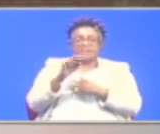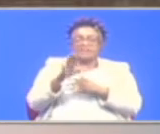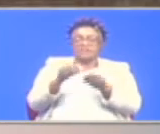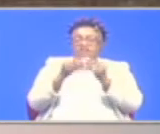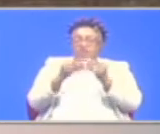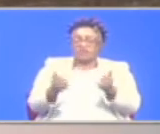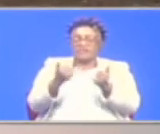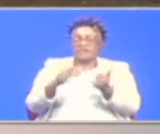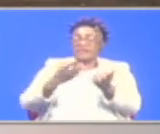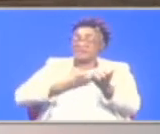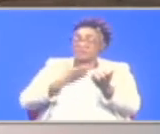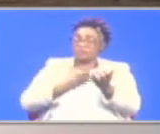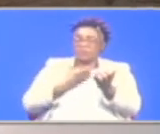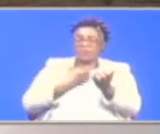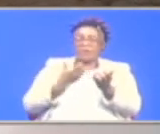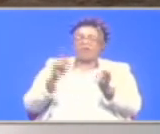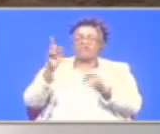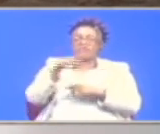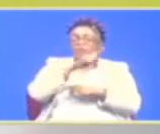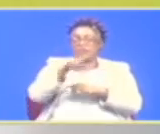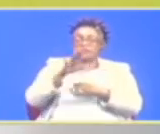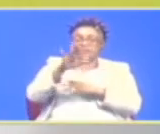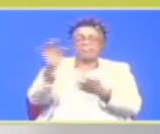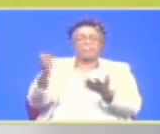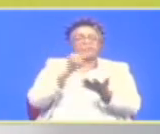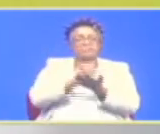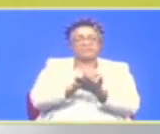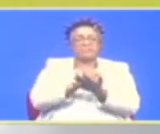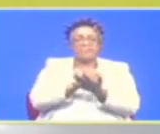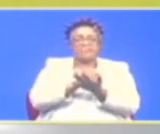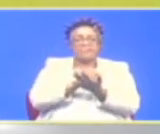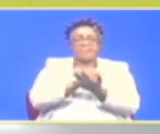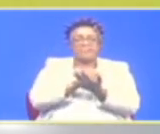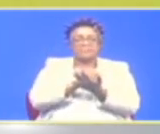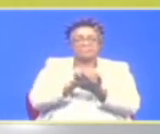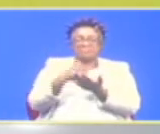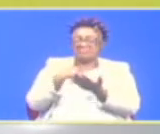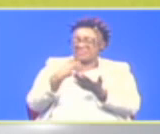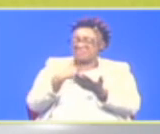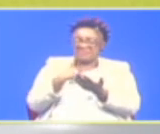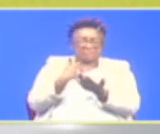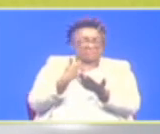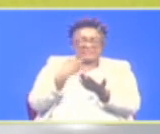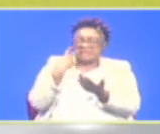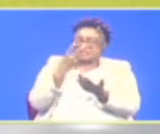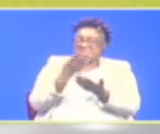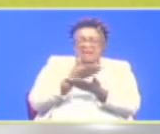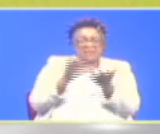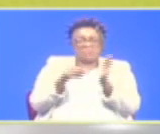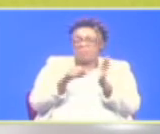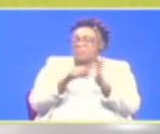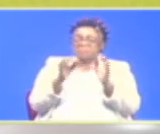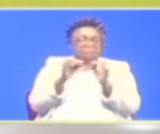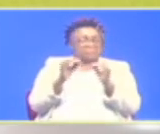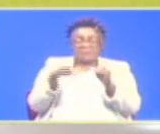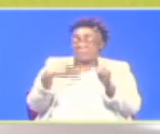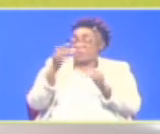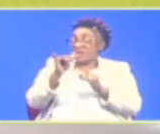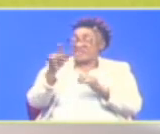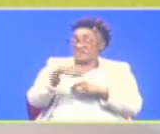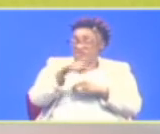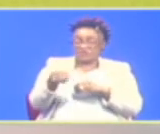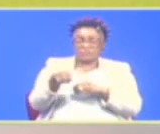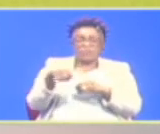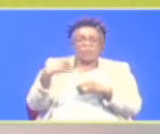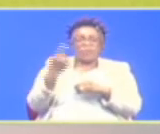the council and revoking his appointment. Actually, I don't lead any malice in that revocation. I just